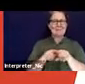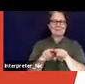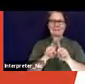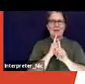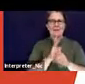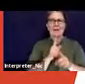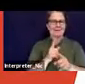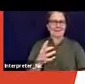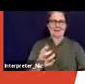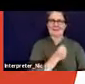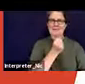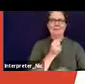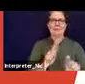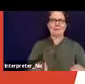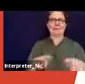these guys.